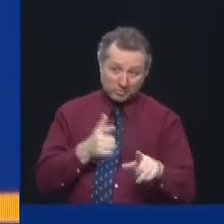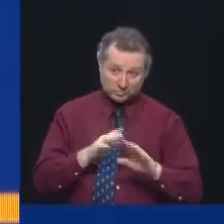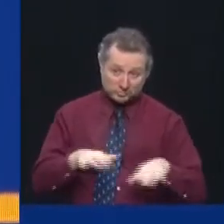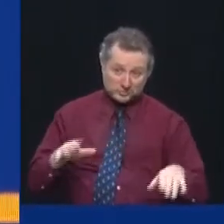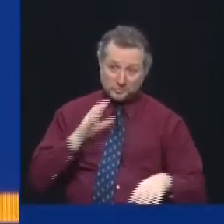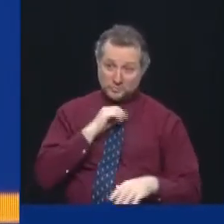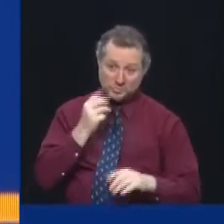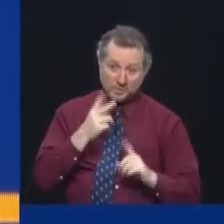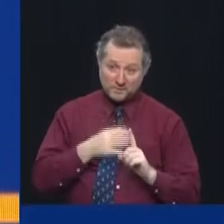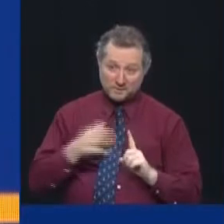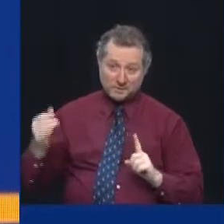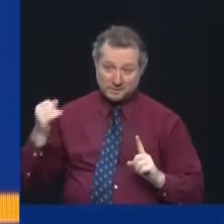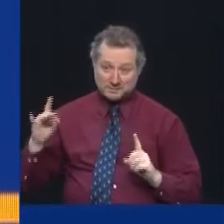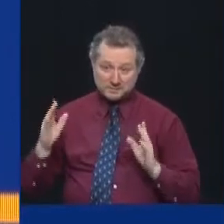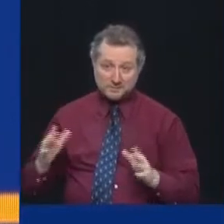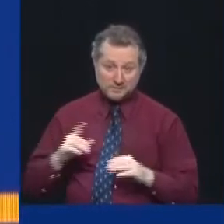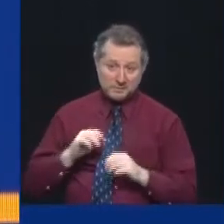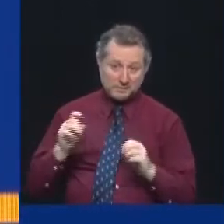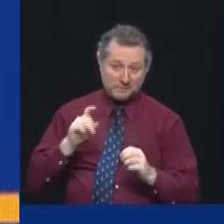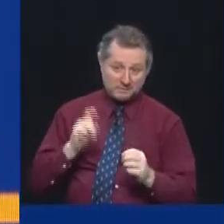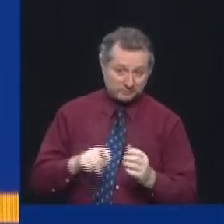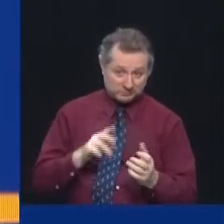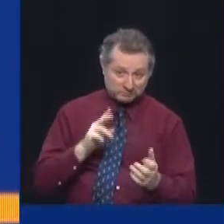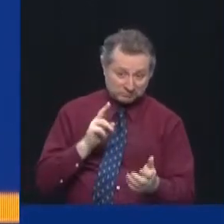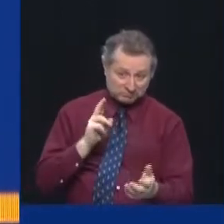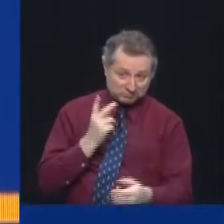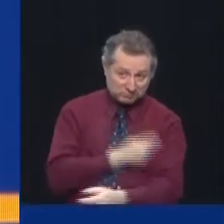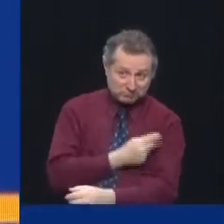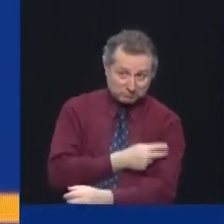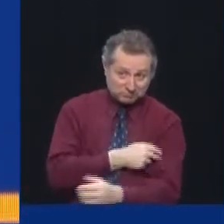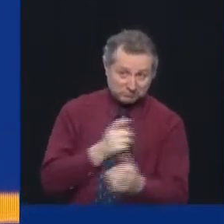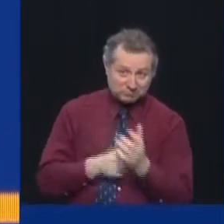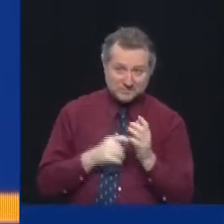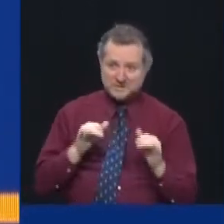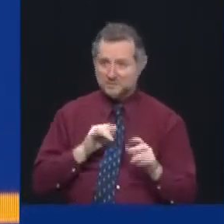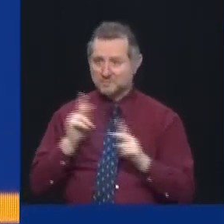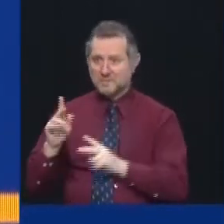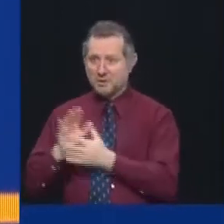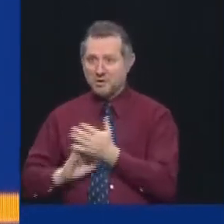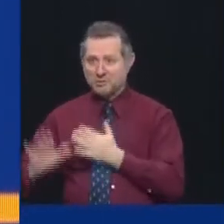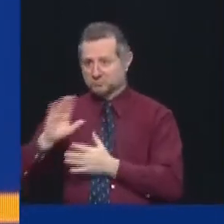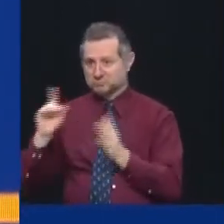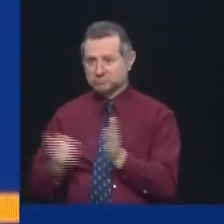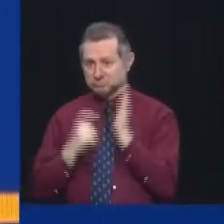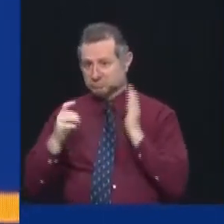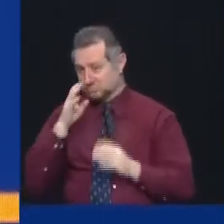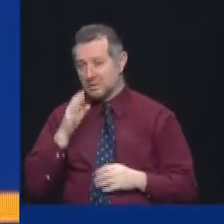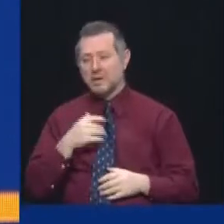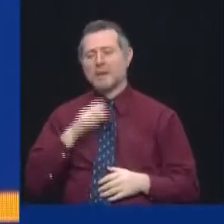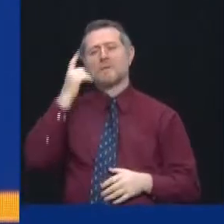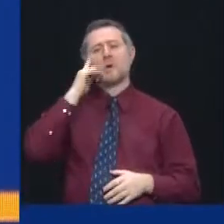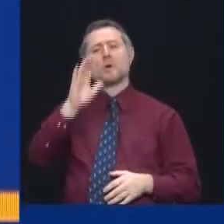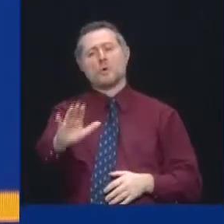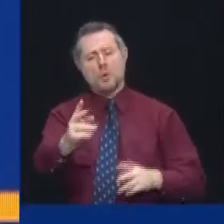York. And now what do we do in this moment? It's our